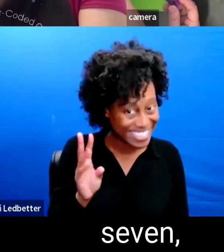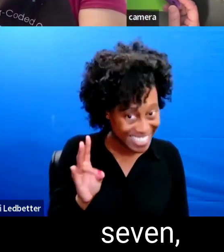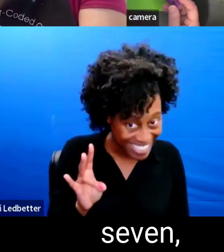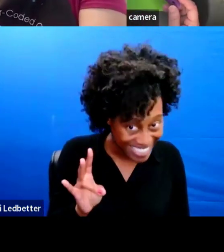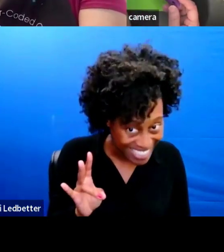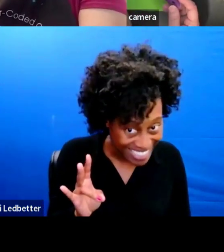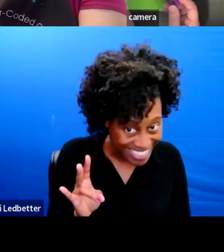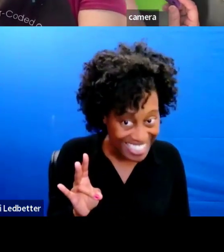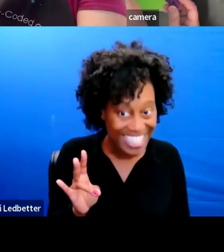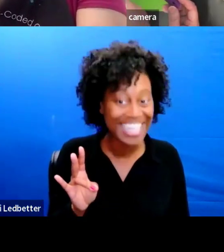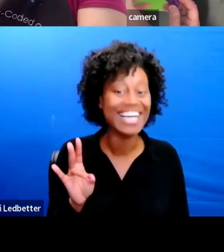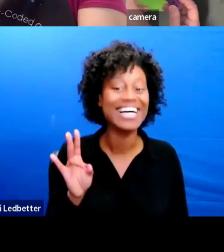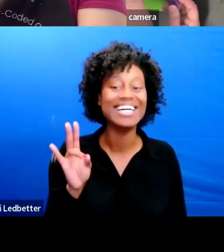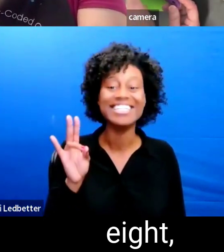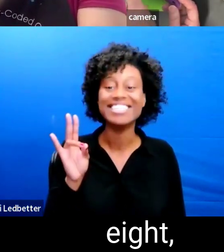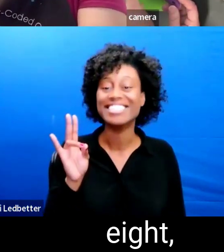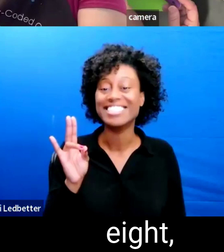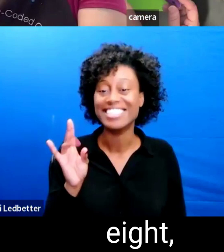7,